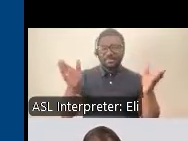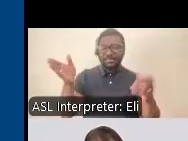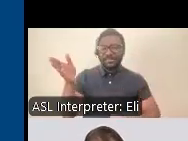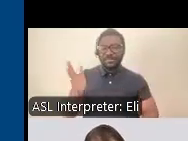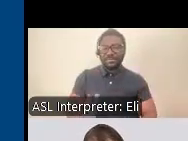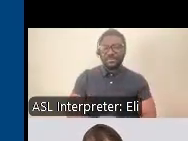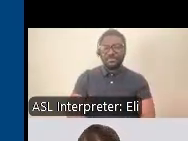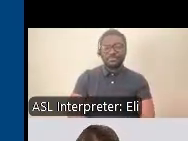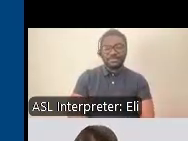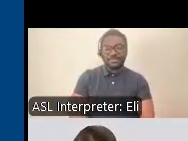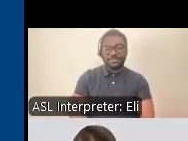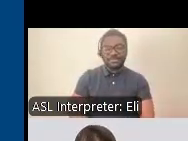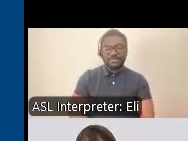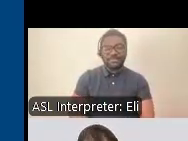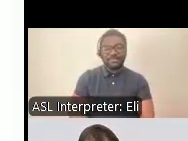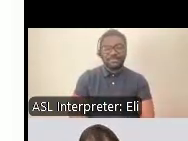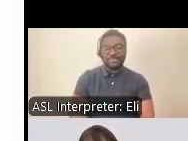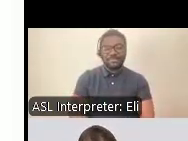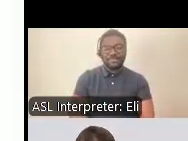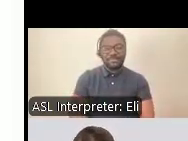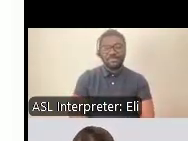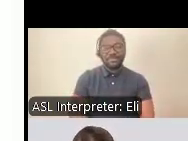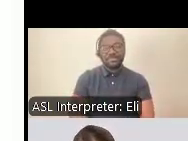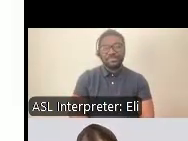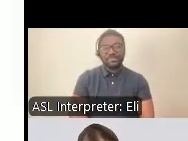the housekeeping slide, please.